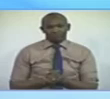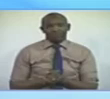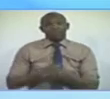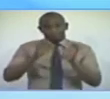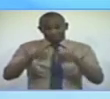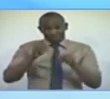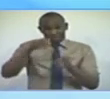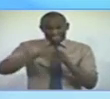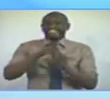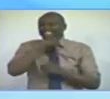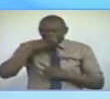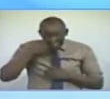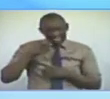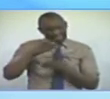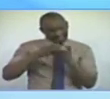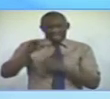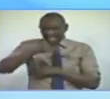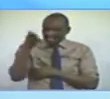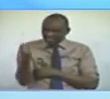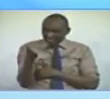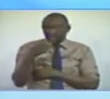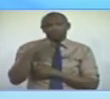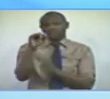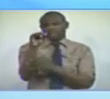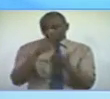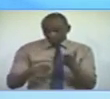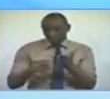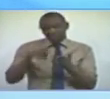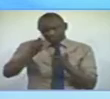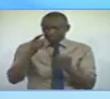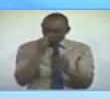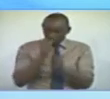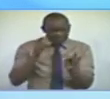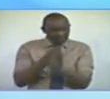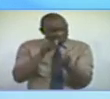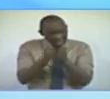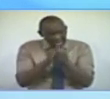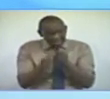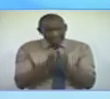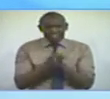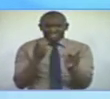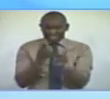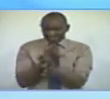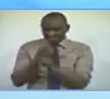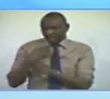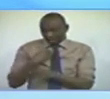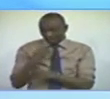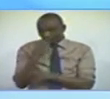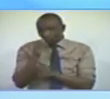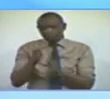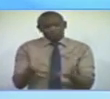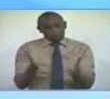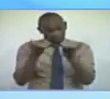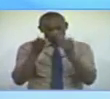Farmers in arid and semi-arid areas of Kenya have been urged to diversify from growing maize to pulses in a bid to improve